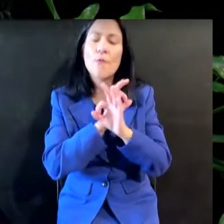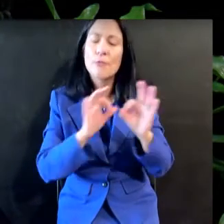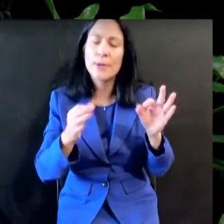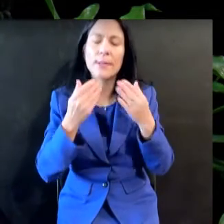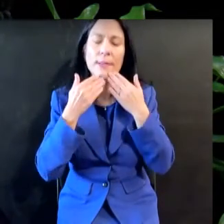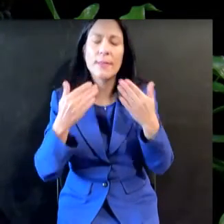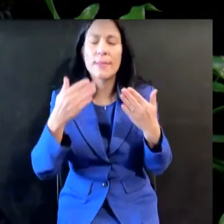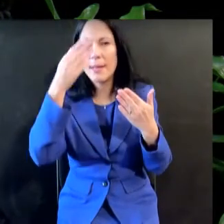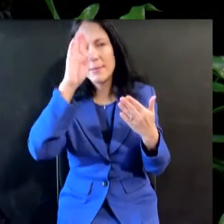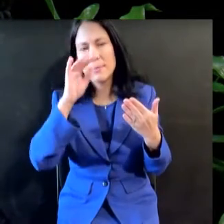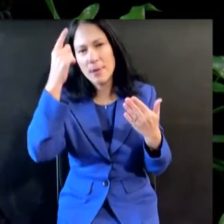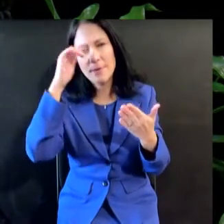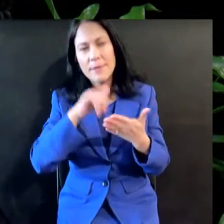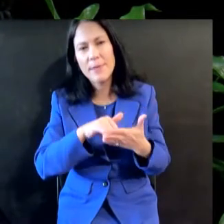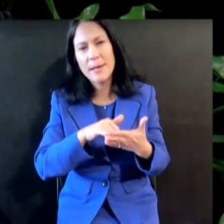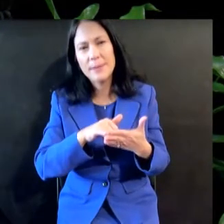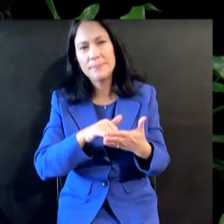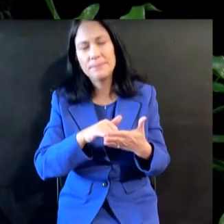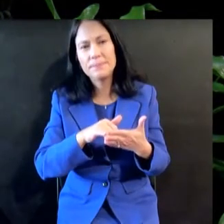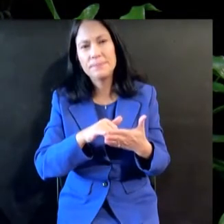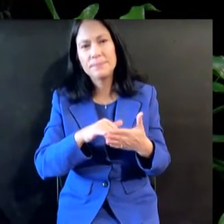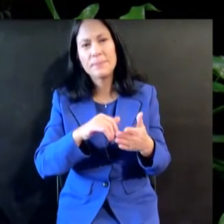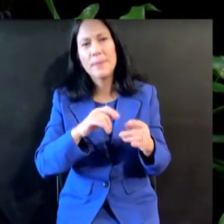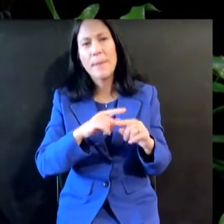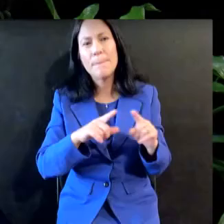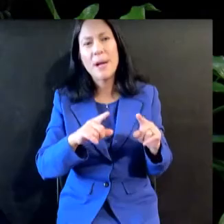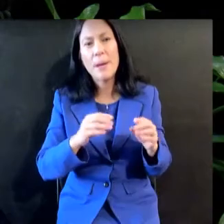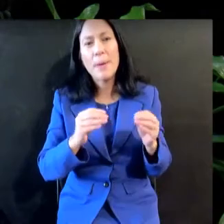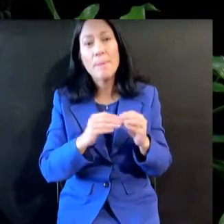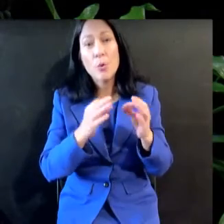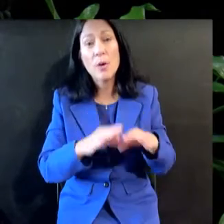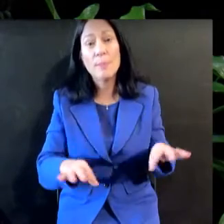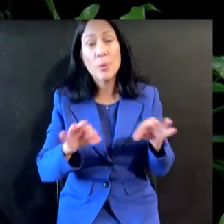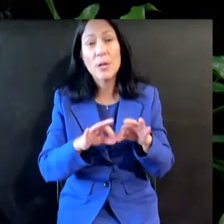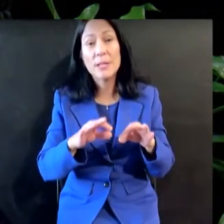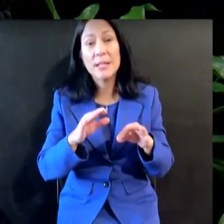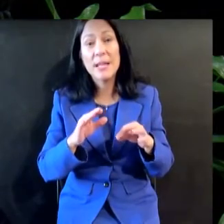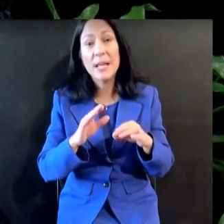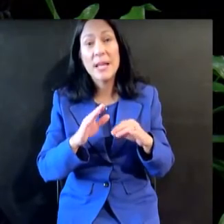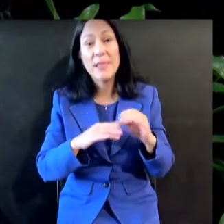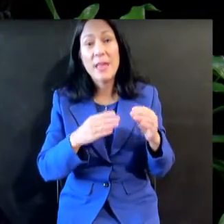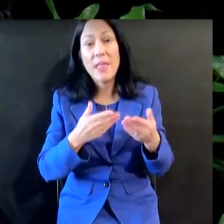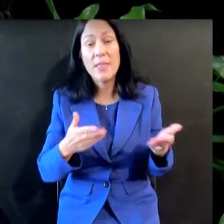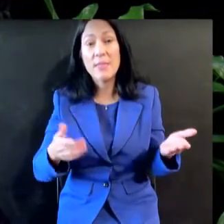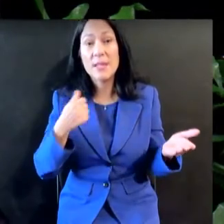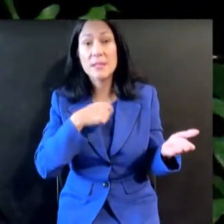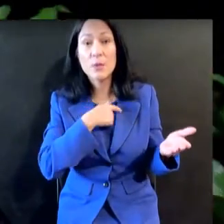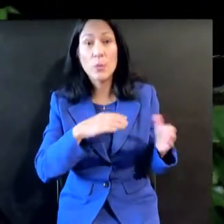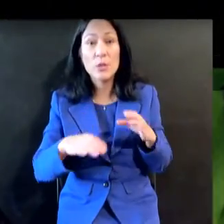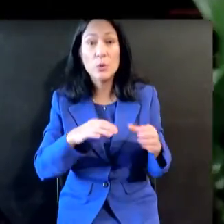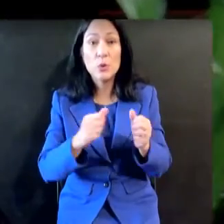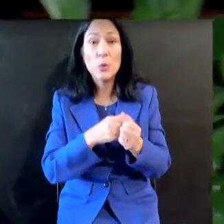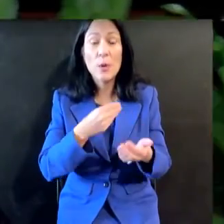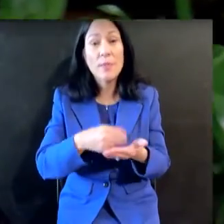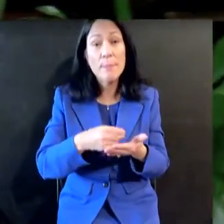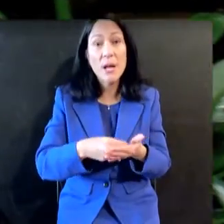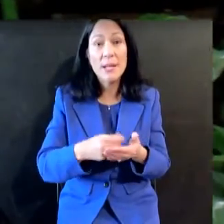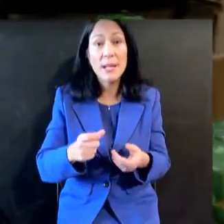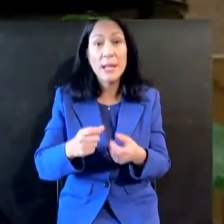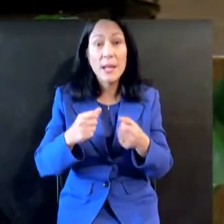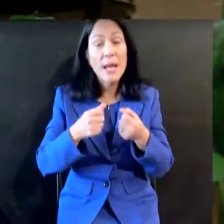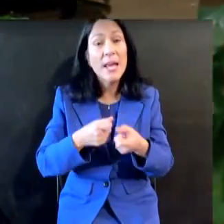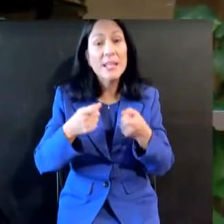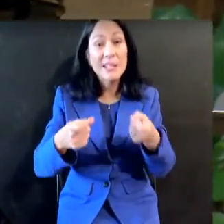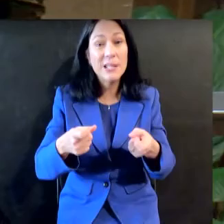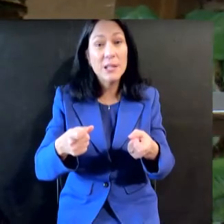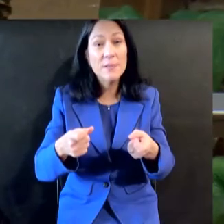that. But even more importantly than what we do with our material resources or what we do with money or gifts or anything of that sort,